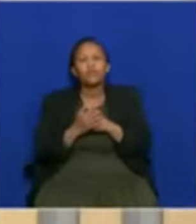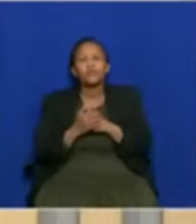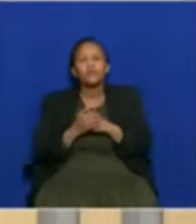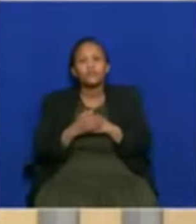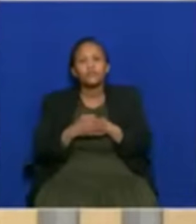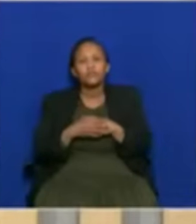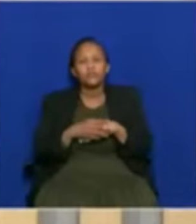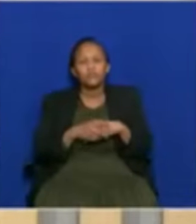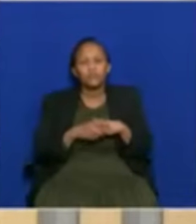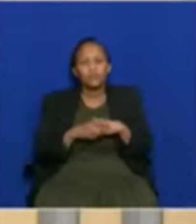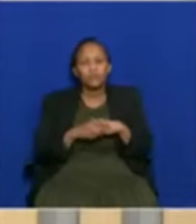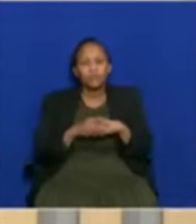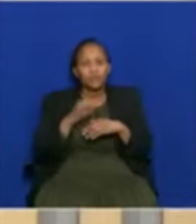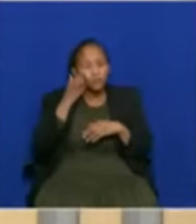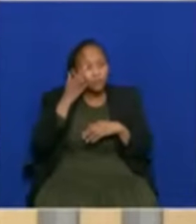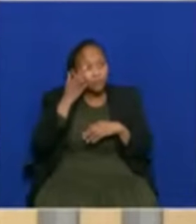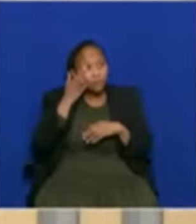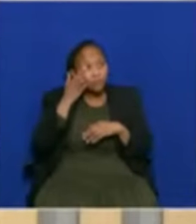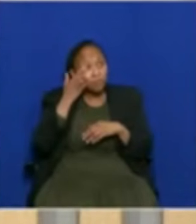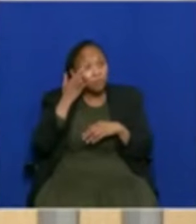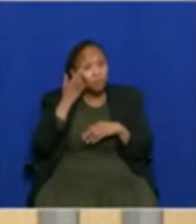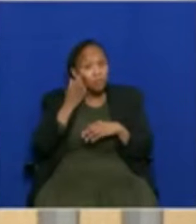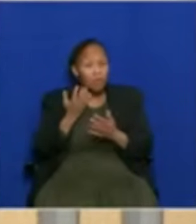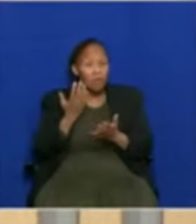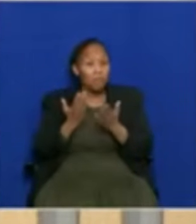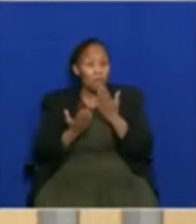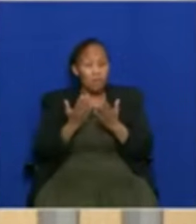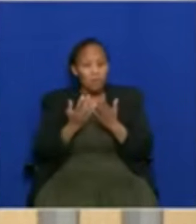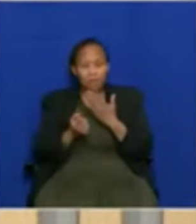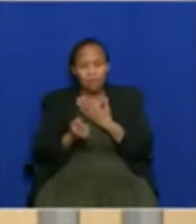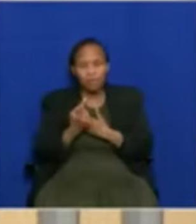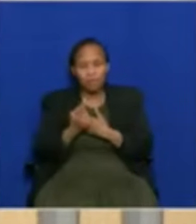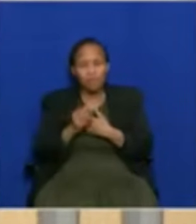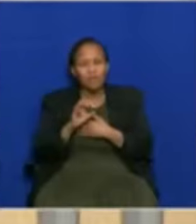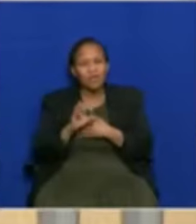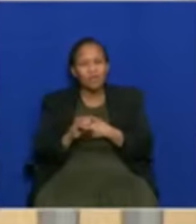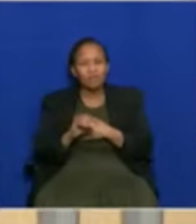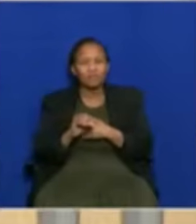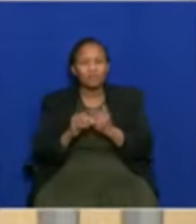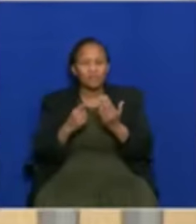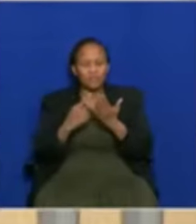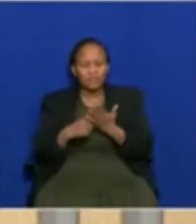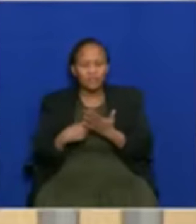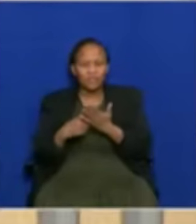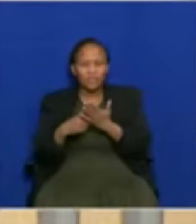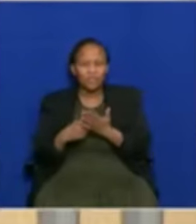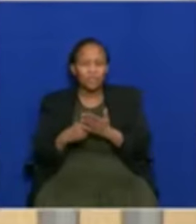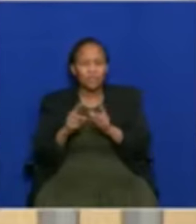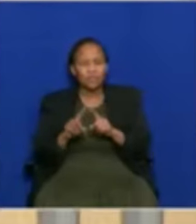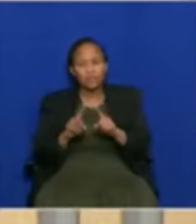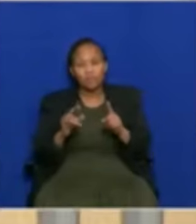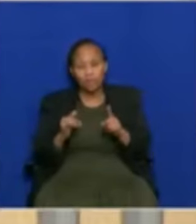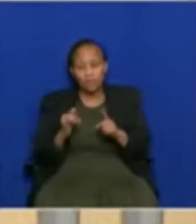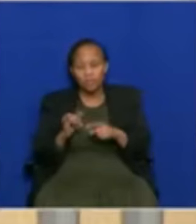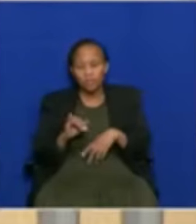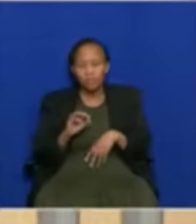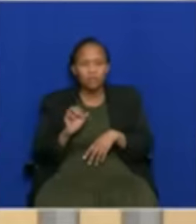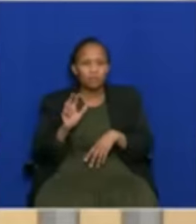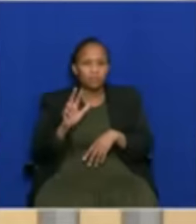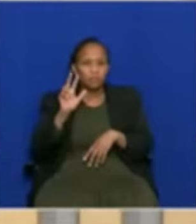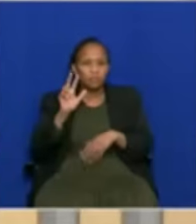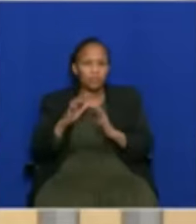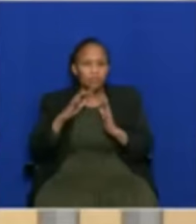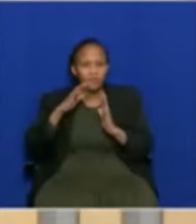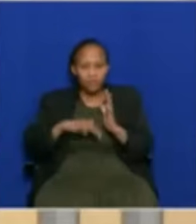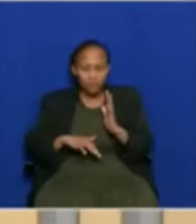maybe there was discussions on other matters, but our affidavit is done, it's given, the prosecutors draft it out, and